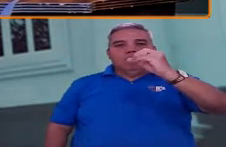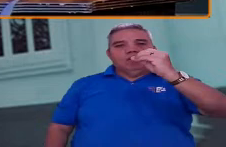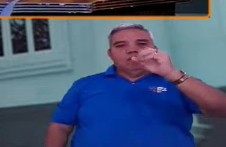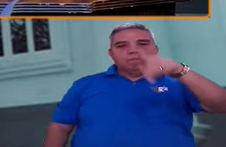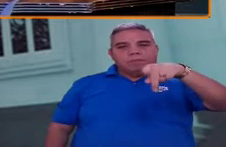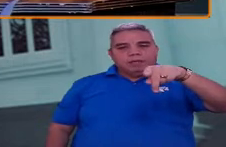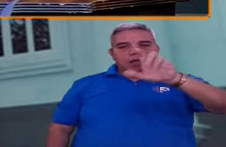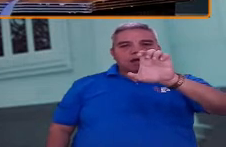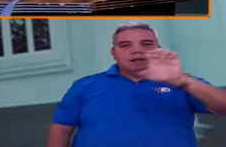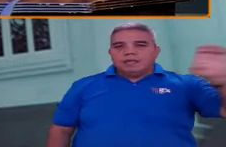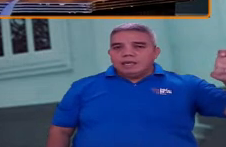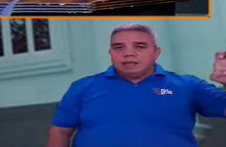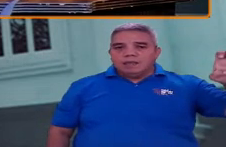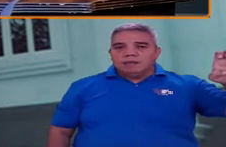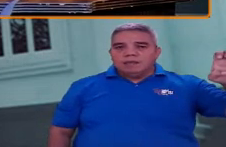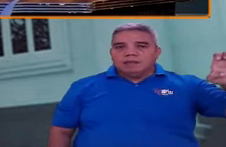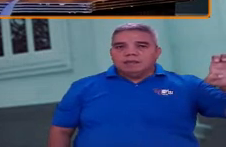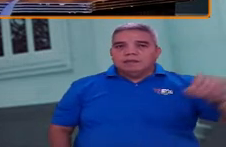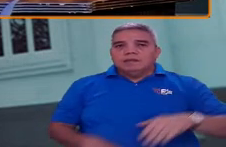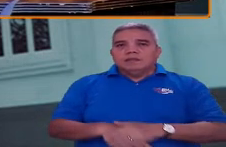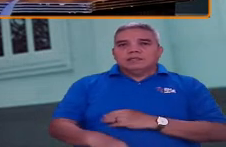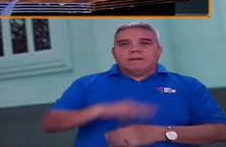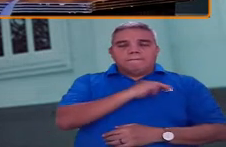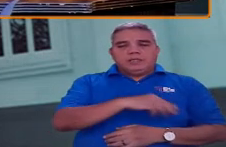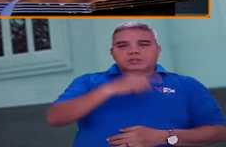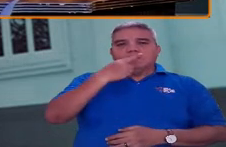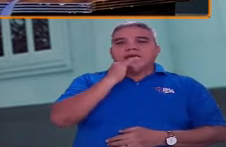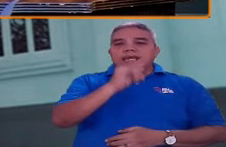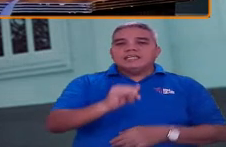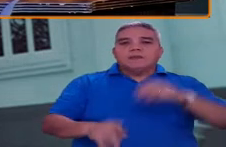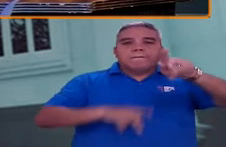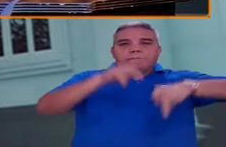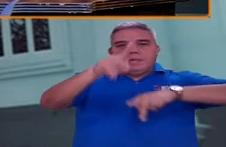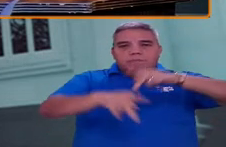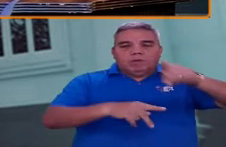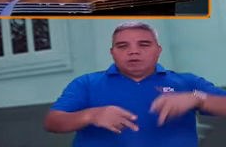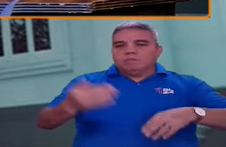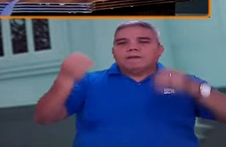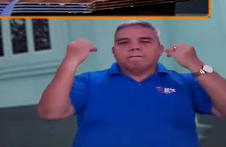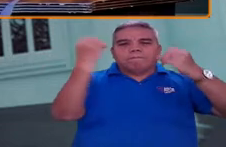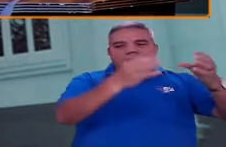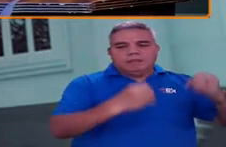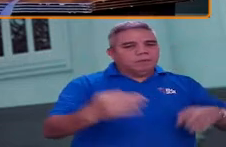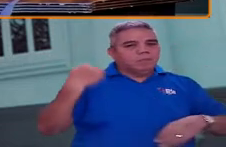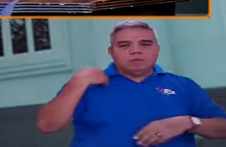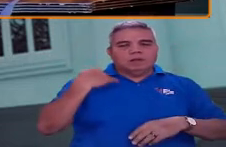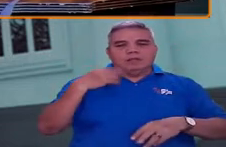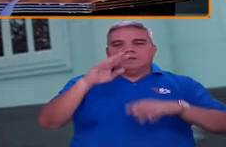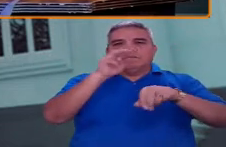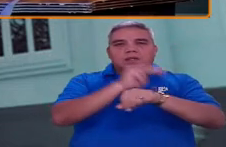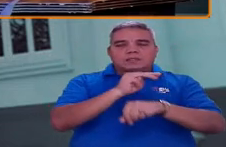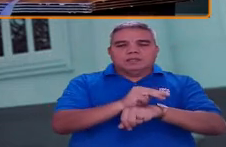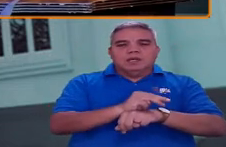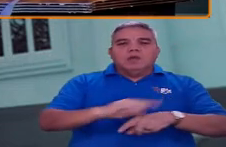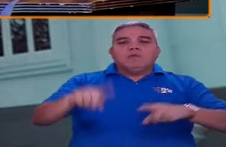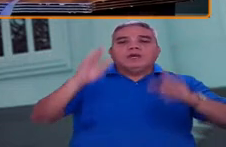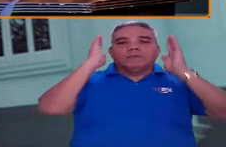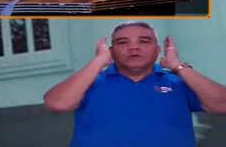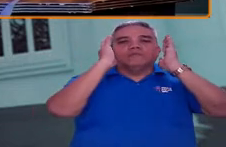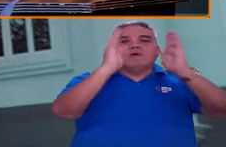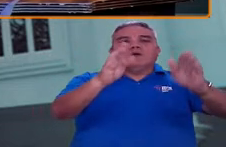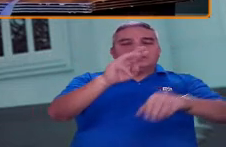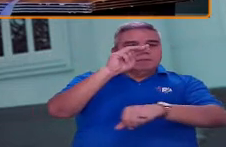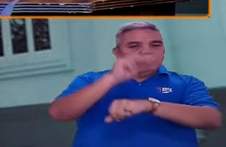that without people, we don't have mission. Without people, we don't have ministry. So we have to focus